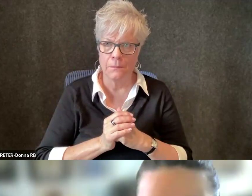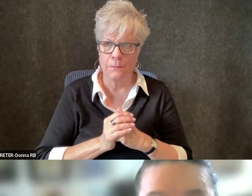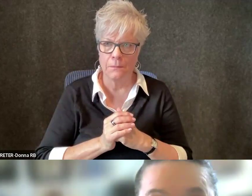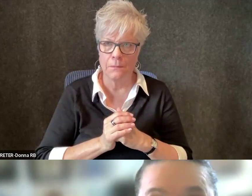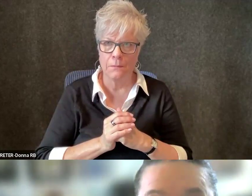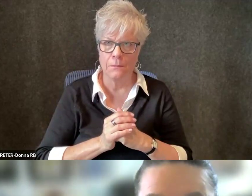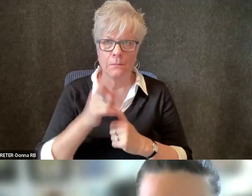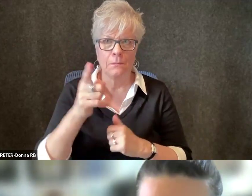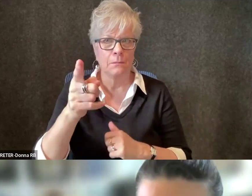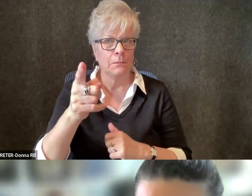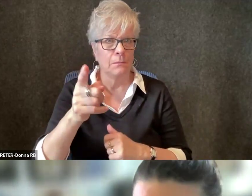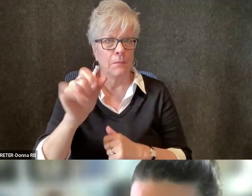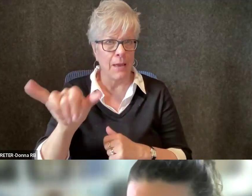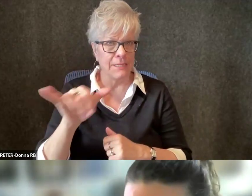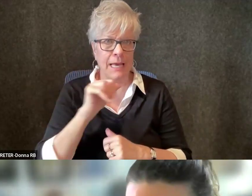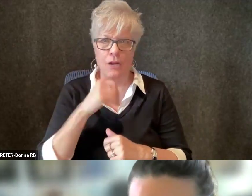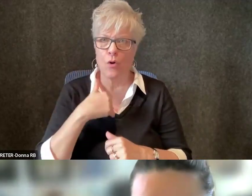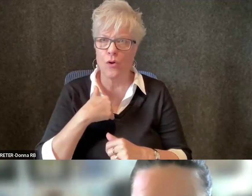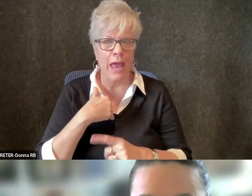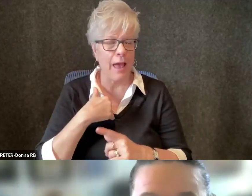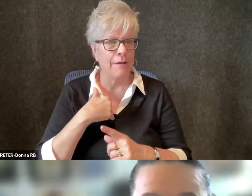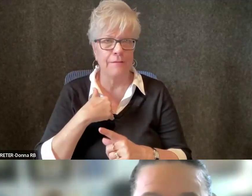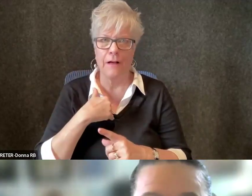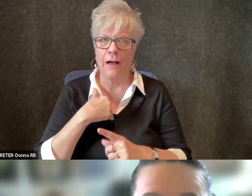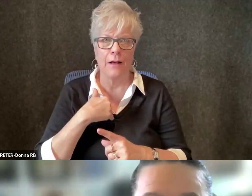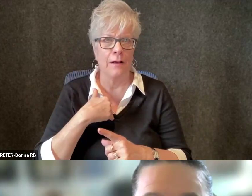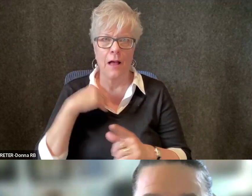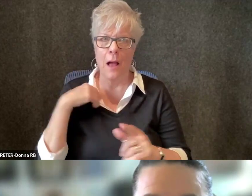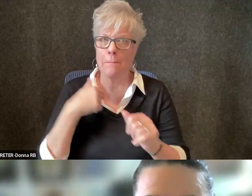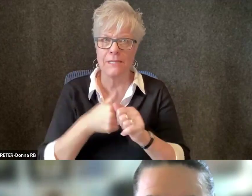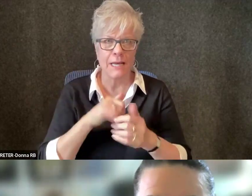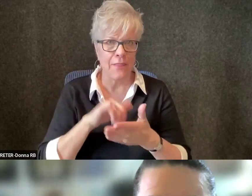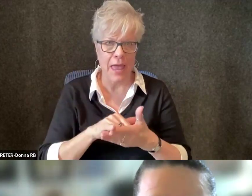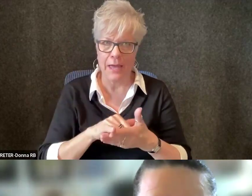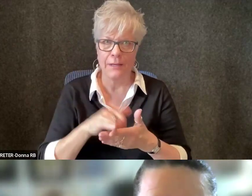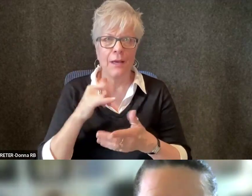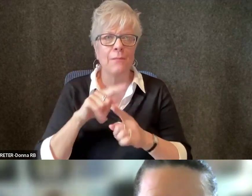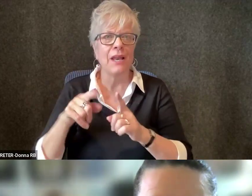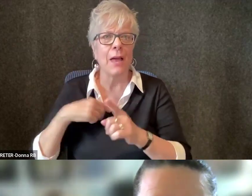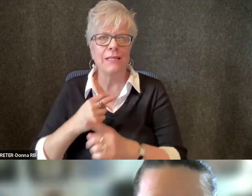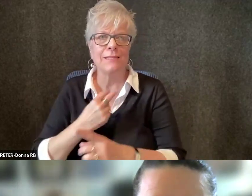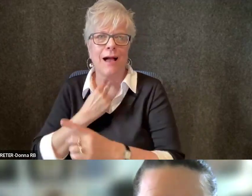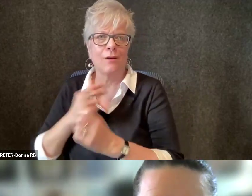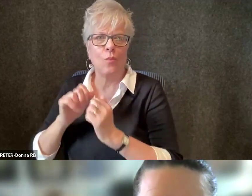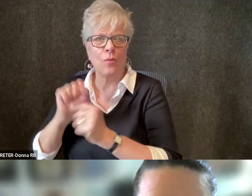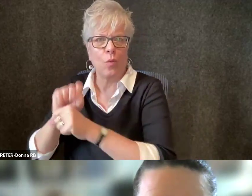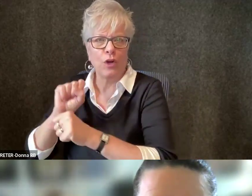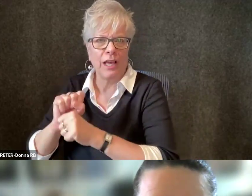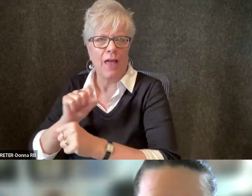I don't have an update on that, but I've been siloed in the legislature. So, Carlin, do you have thoughts about that? We can